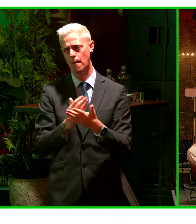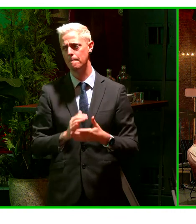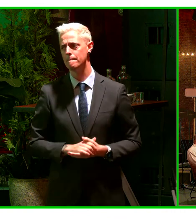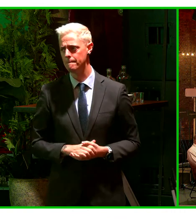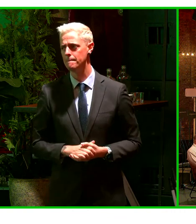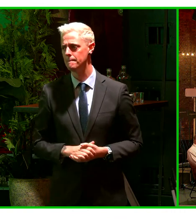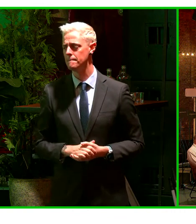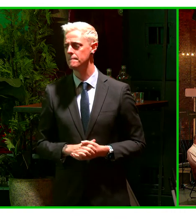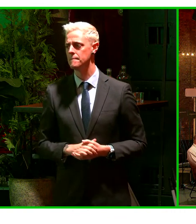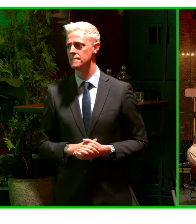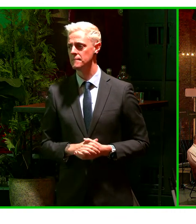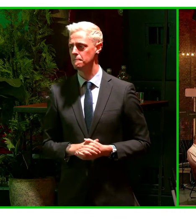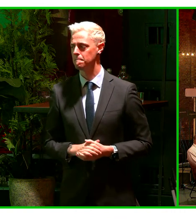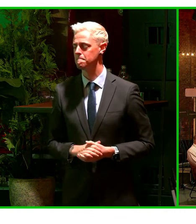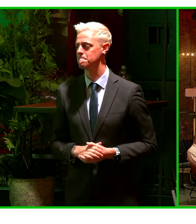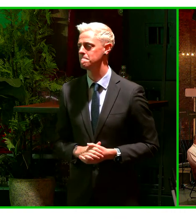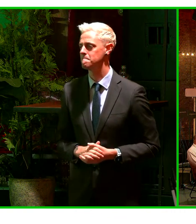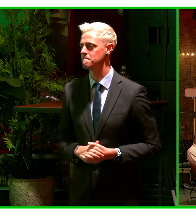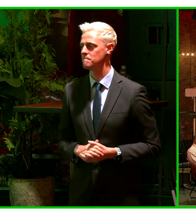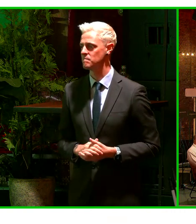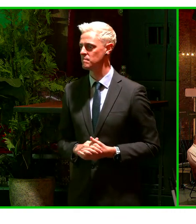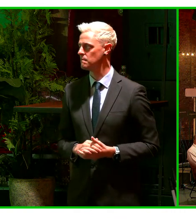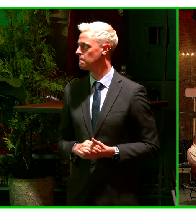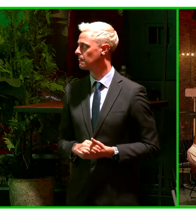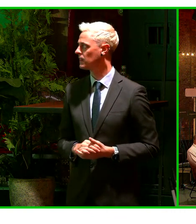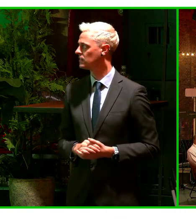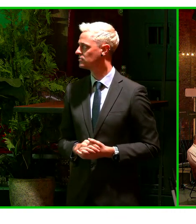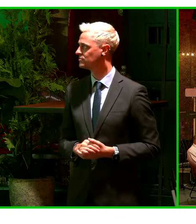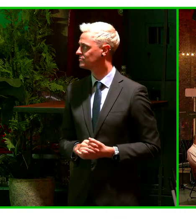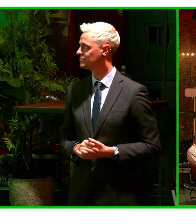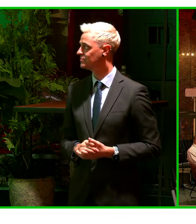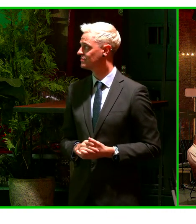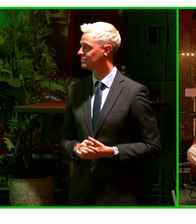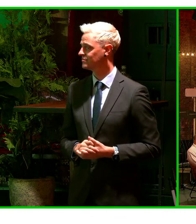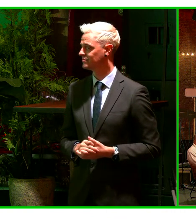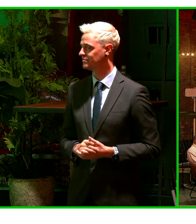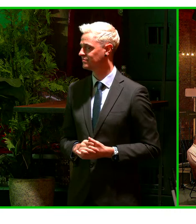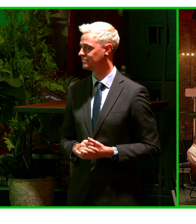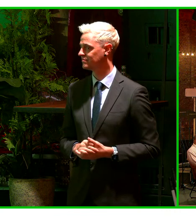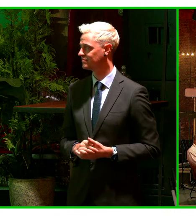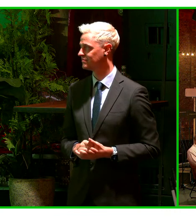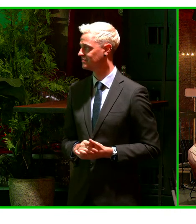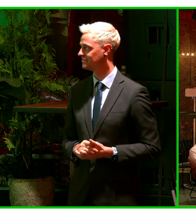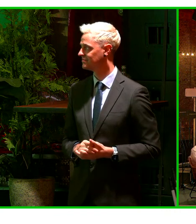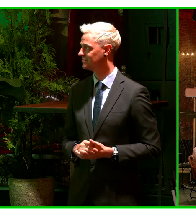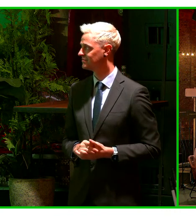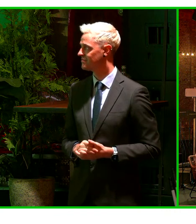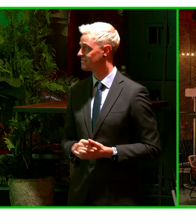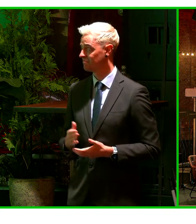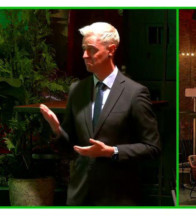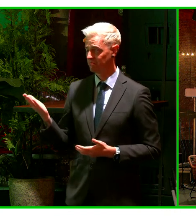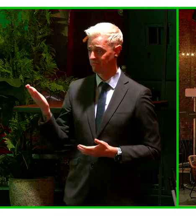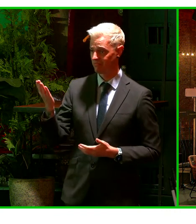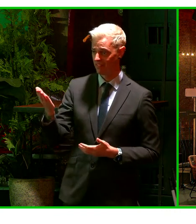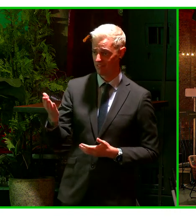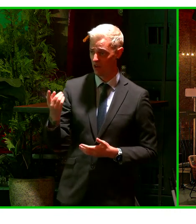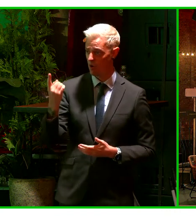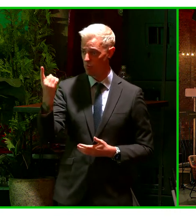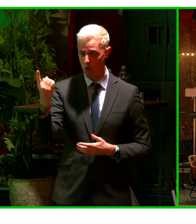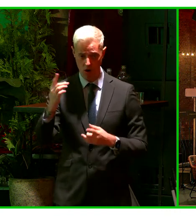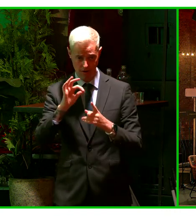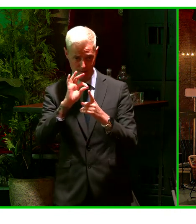cost energy for everybody. And Patrick, the showstopper question for you is, could you conclude with one key